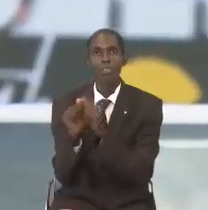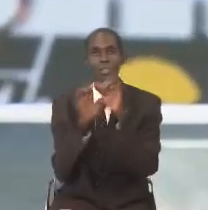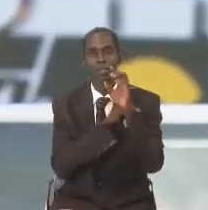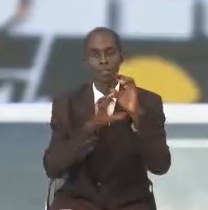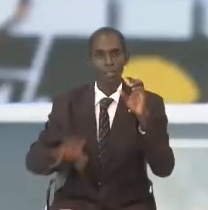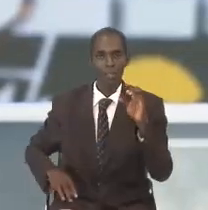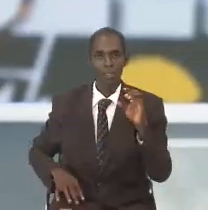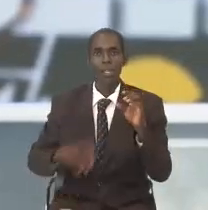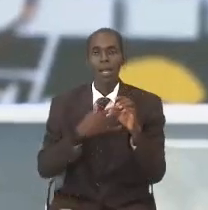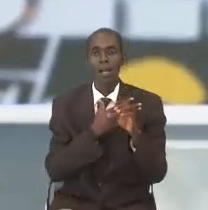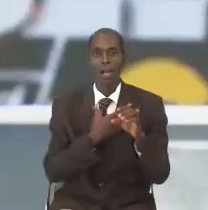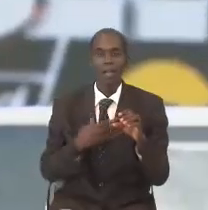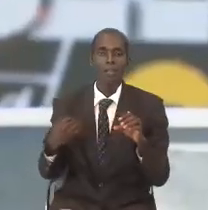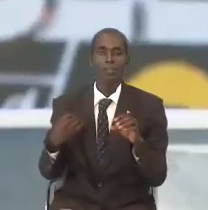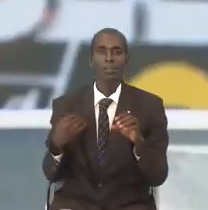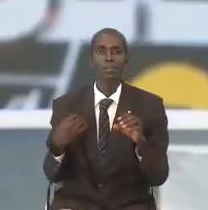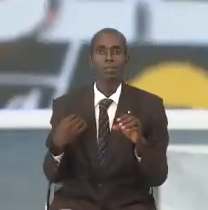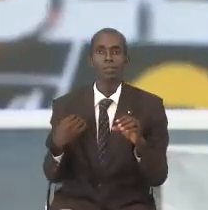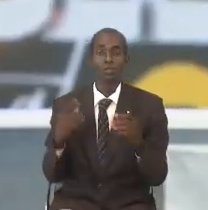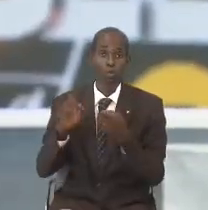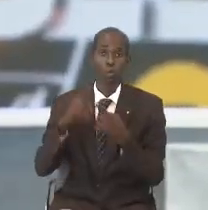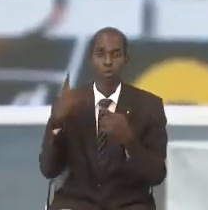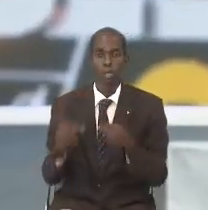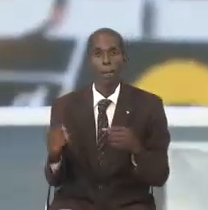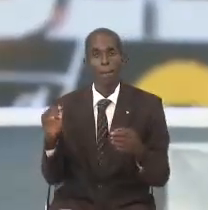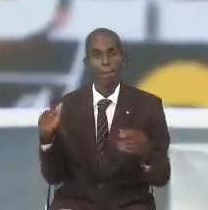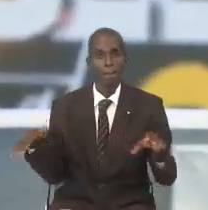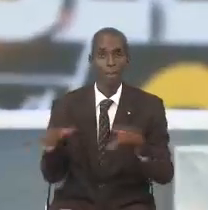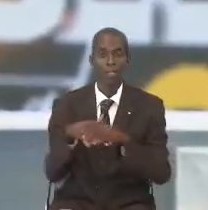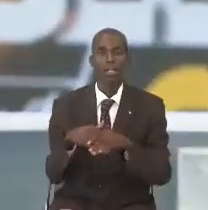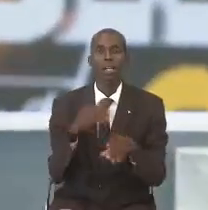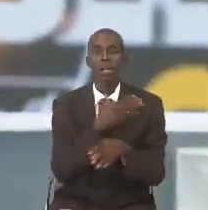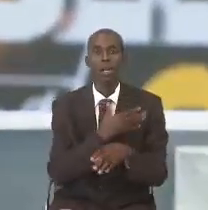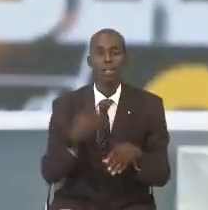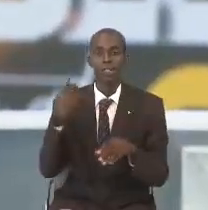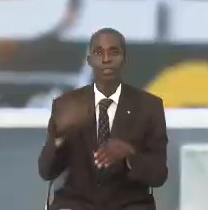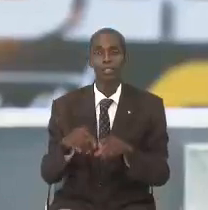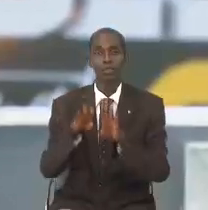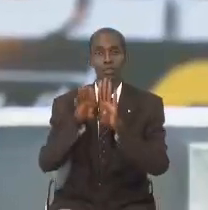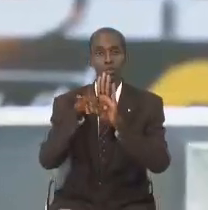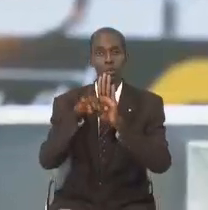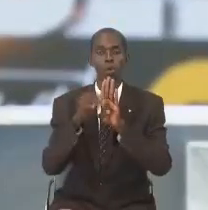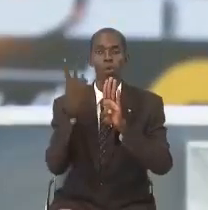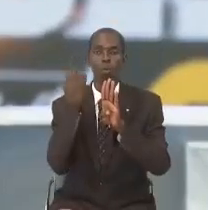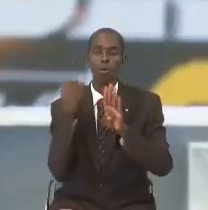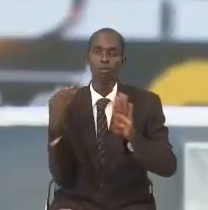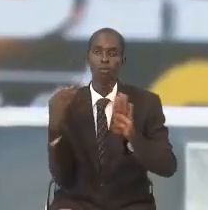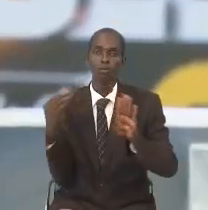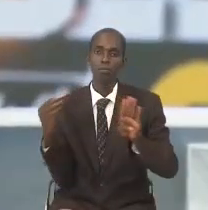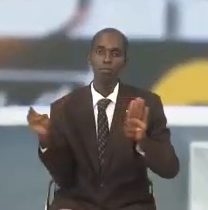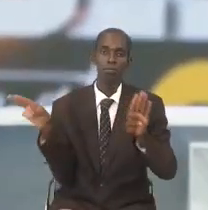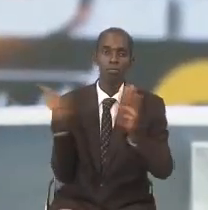and the marriage to the marriage, and the door was shut. And the